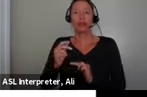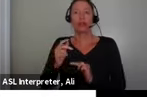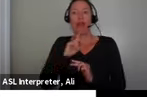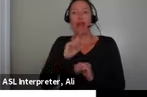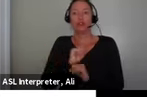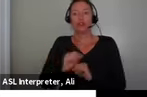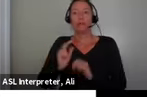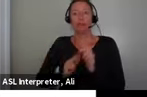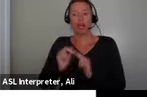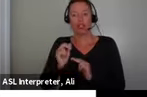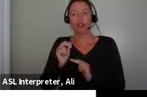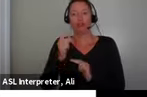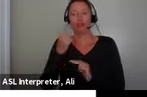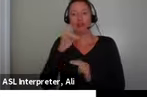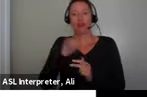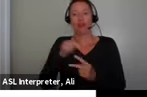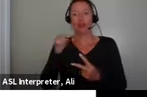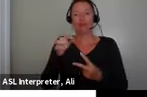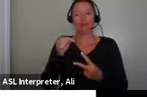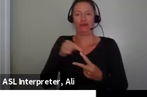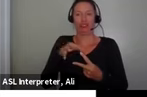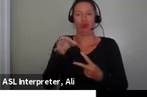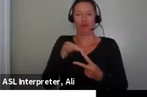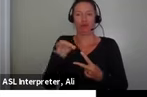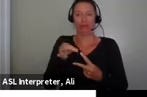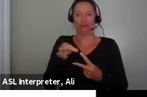Edwards Elliott alternative.